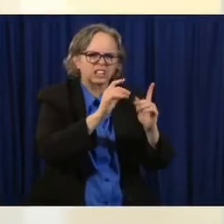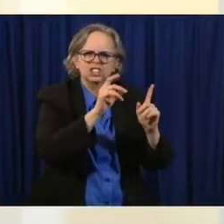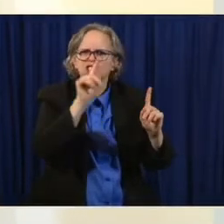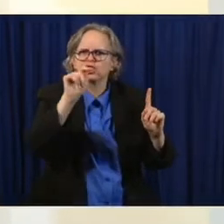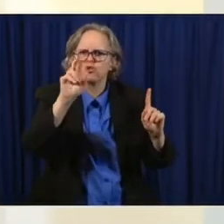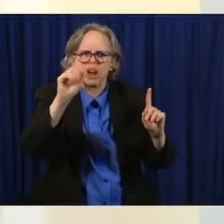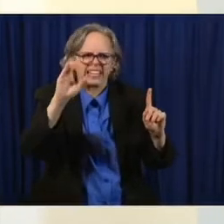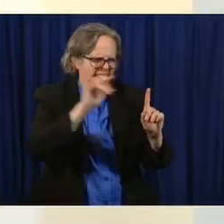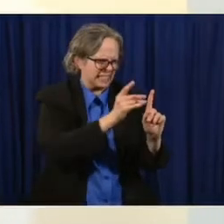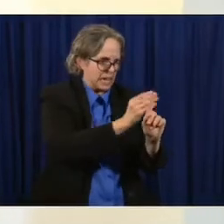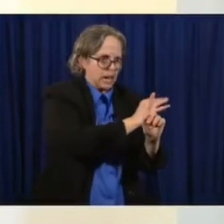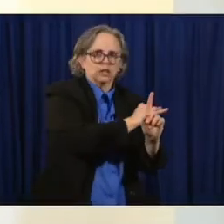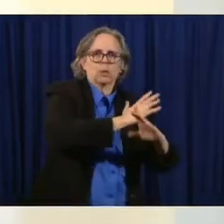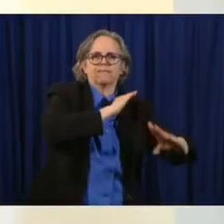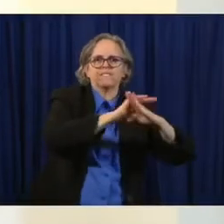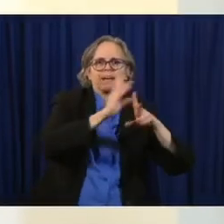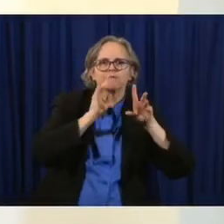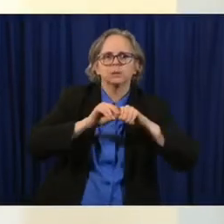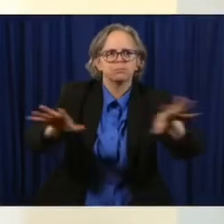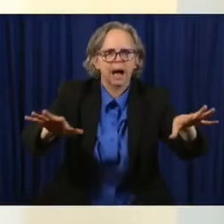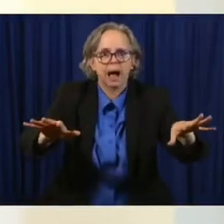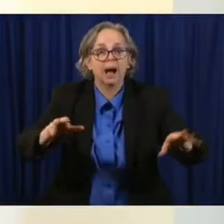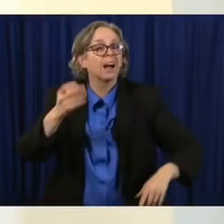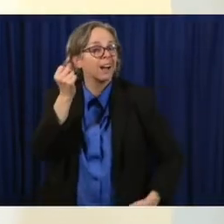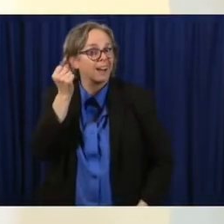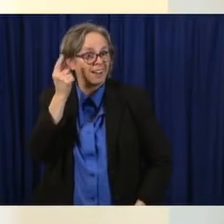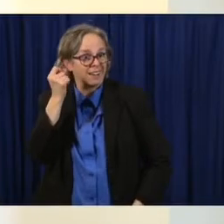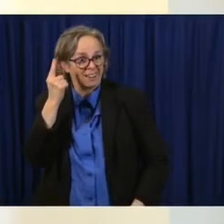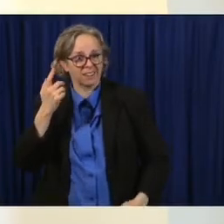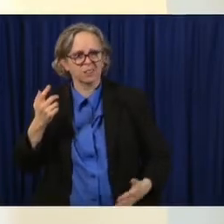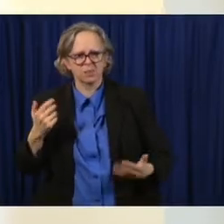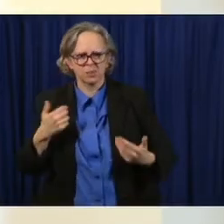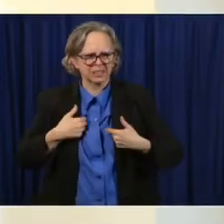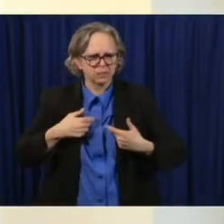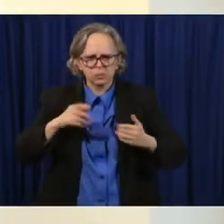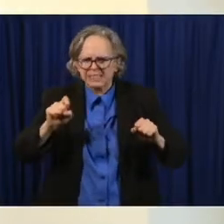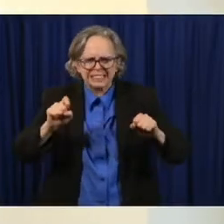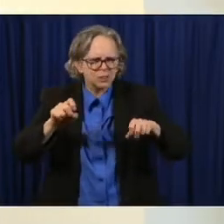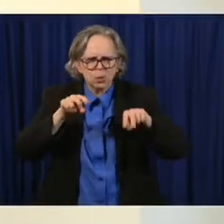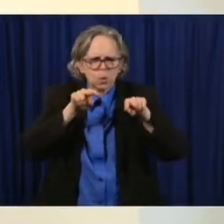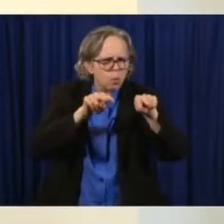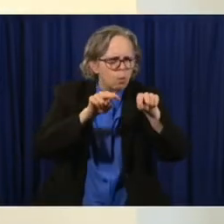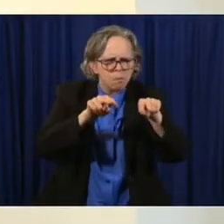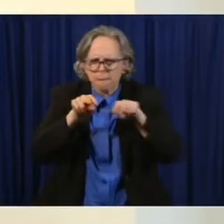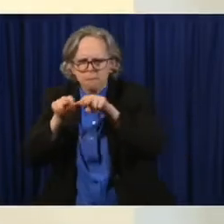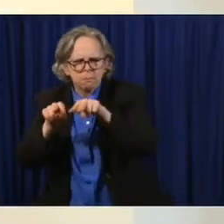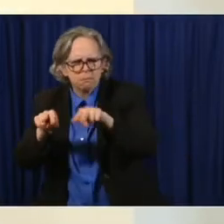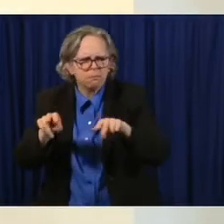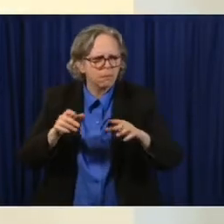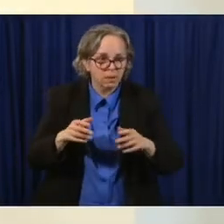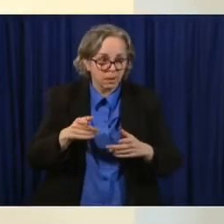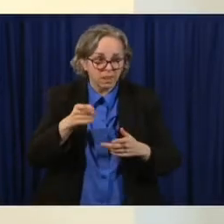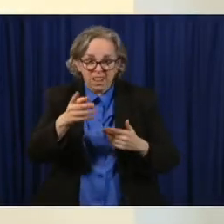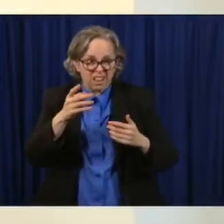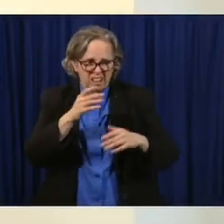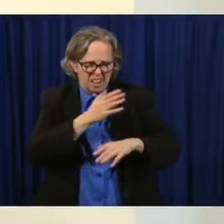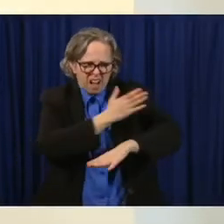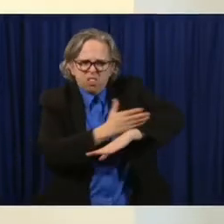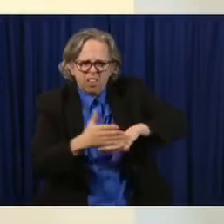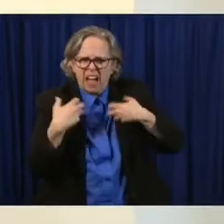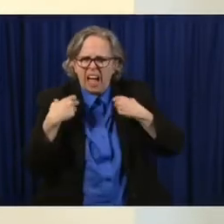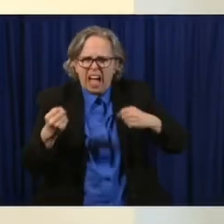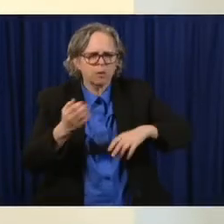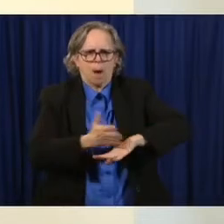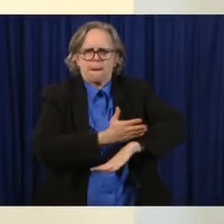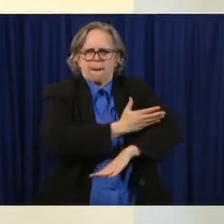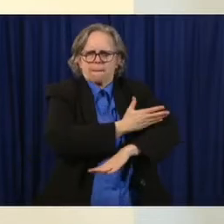of the virus, but we'll also be watching you and checking in with you and seeing if you're taking any turns for the worse. Our biggest thought is how can